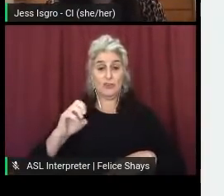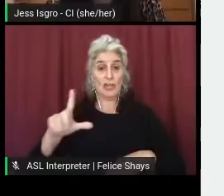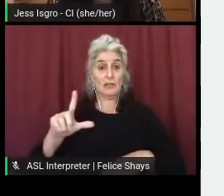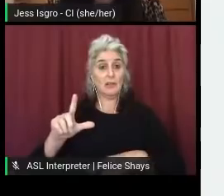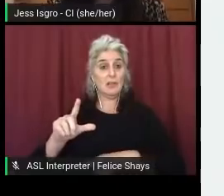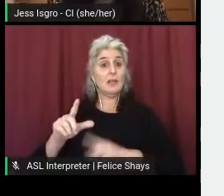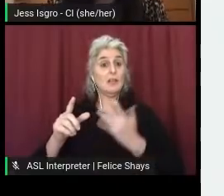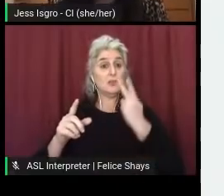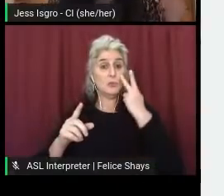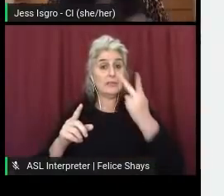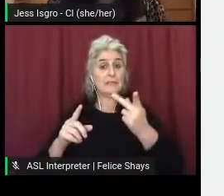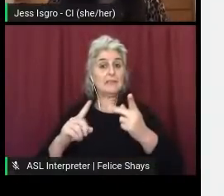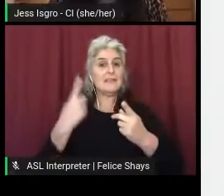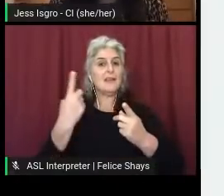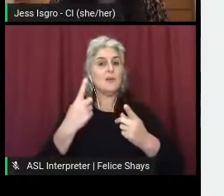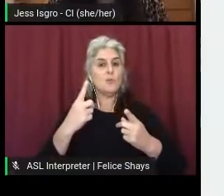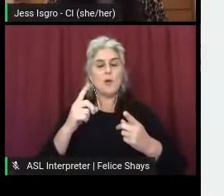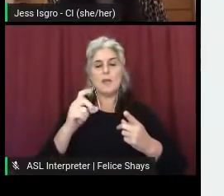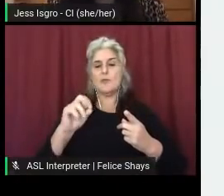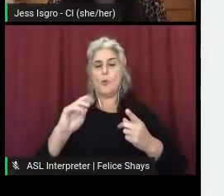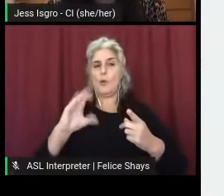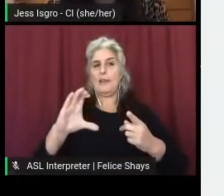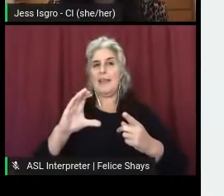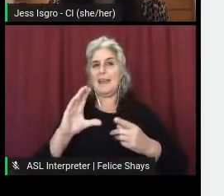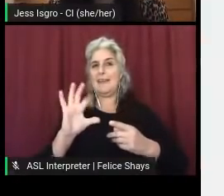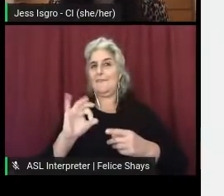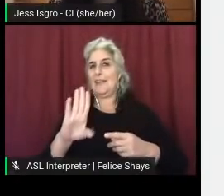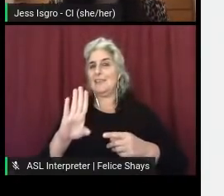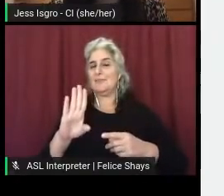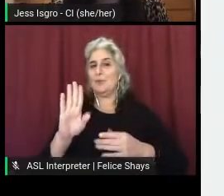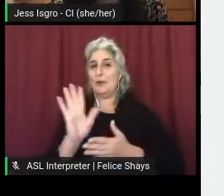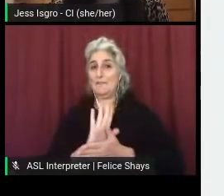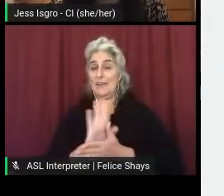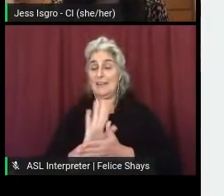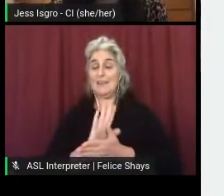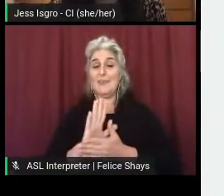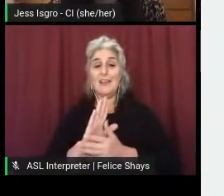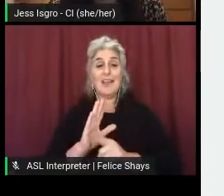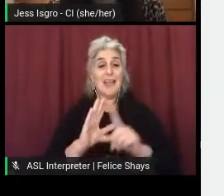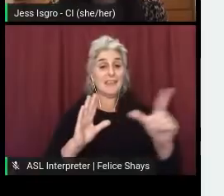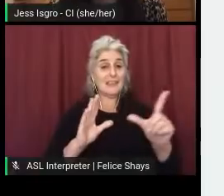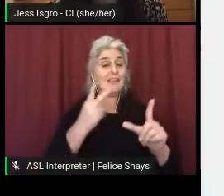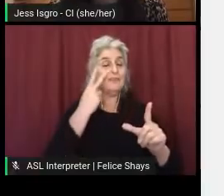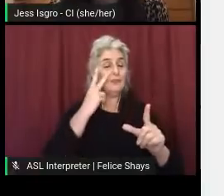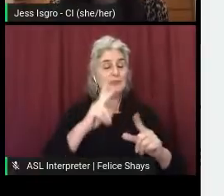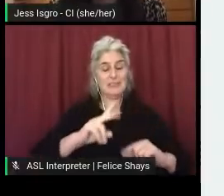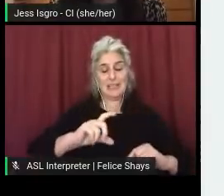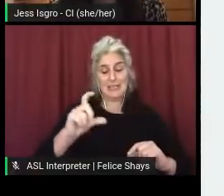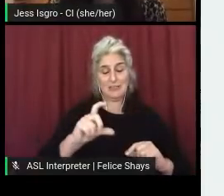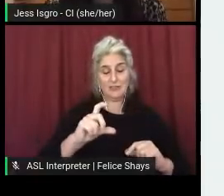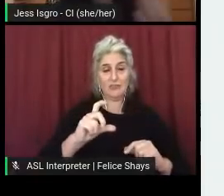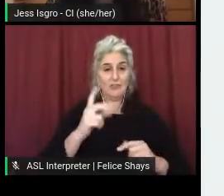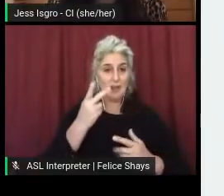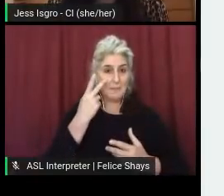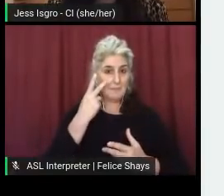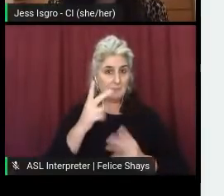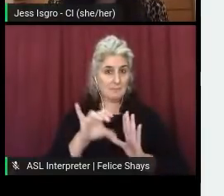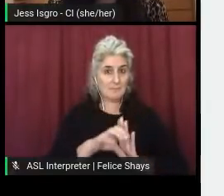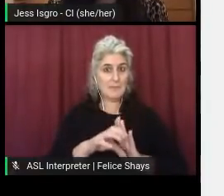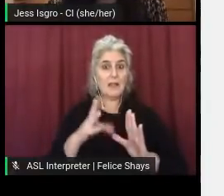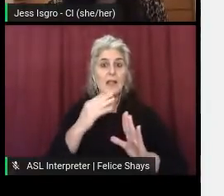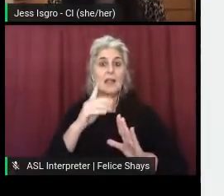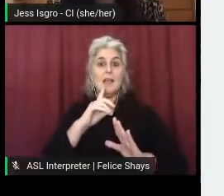an organic Facebook video. In the middle, you have an organic Instagram image, and on the right, an organic Instagram story. The quickest